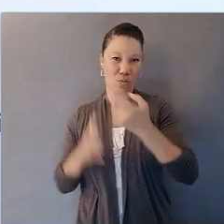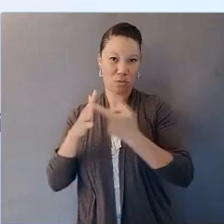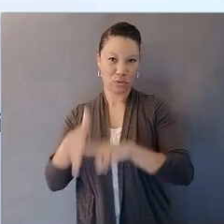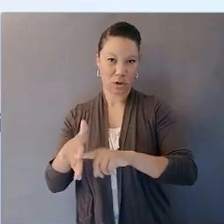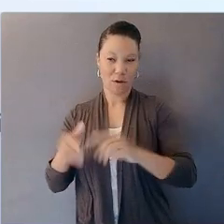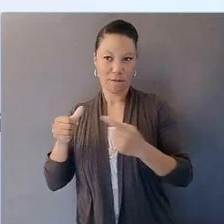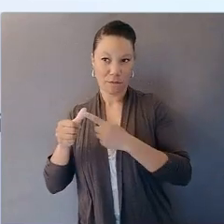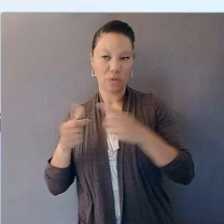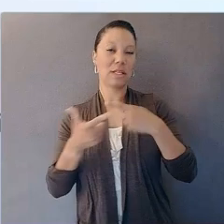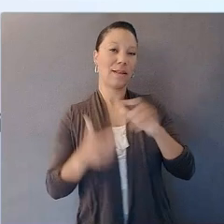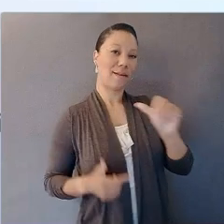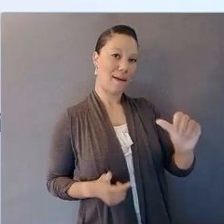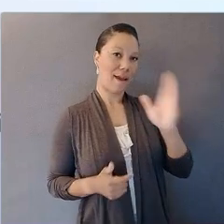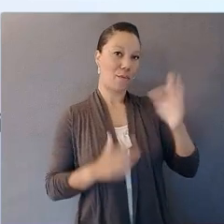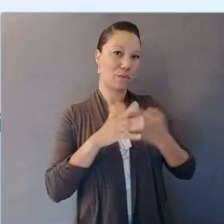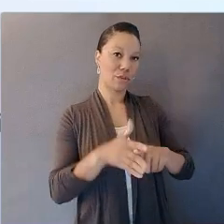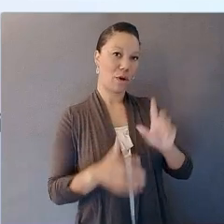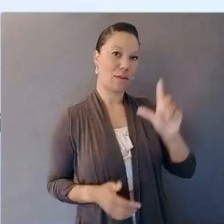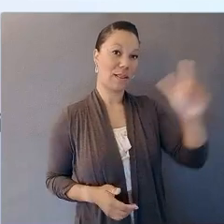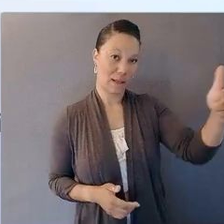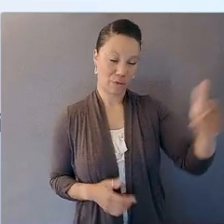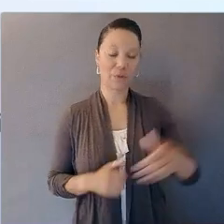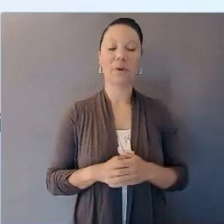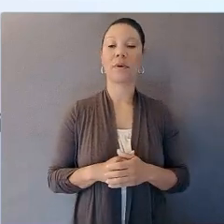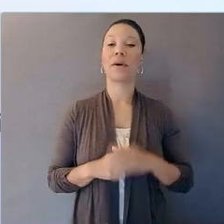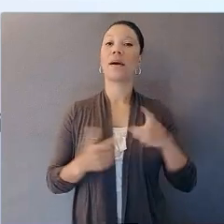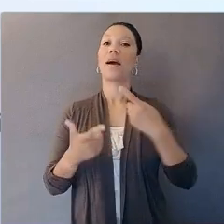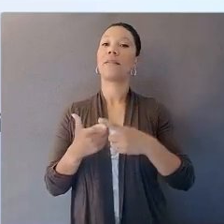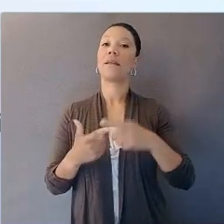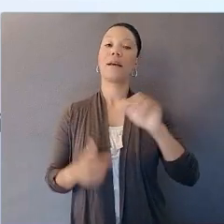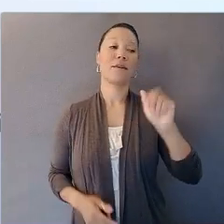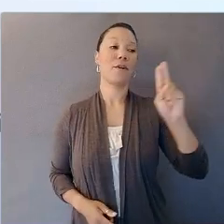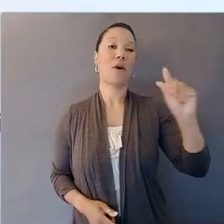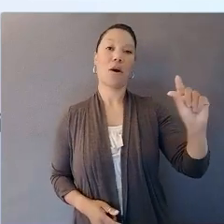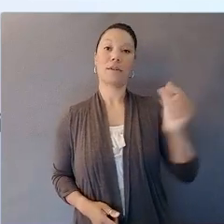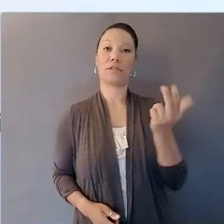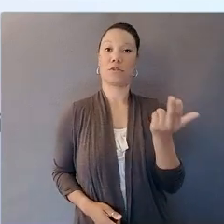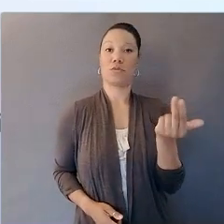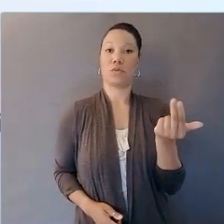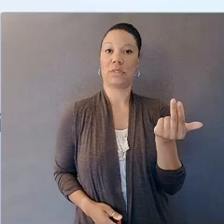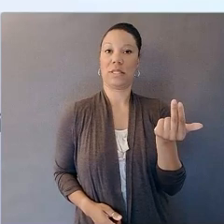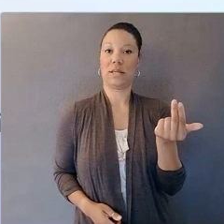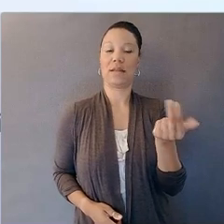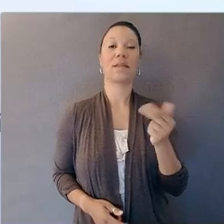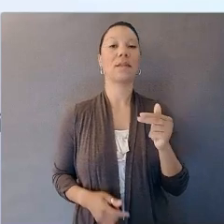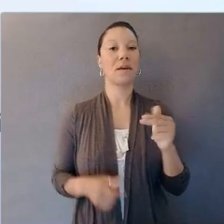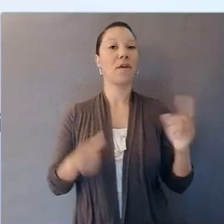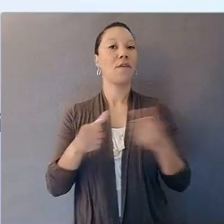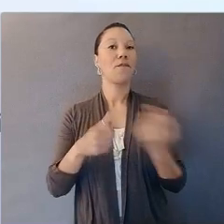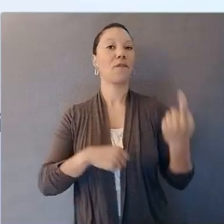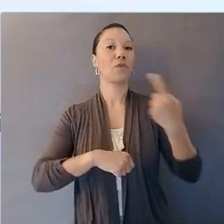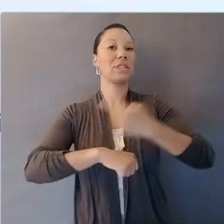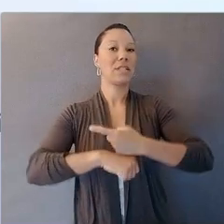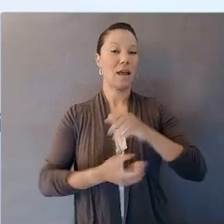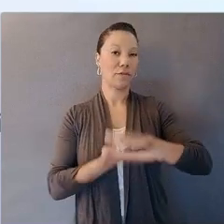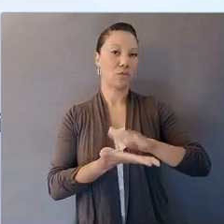but the year-round schools will basically be starting. And then August 13th is the scheduled first day of school for